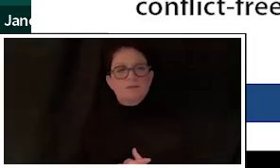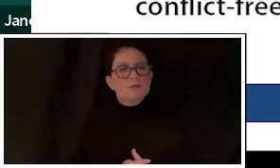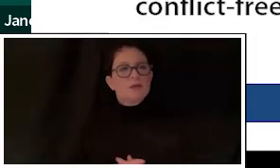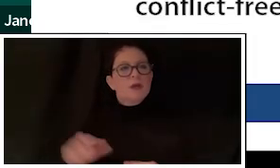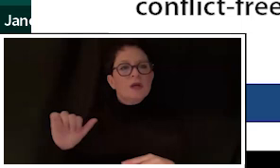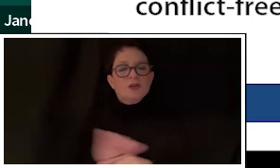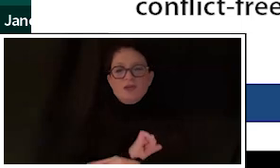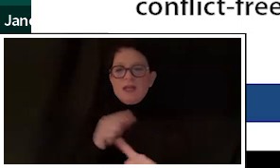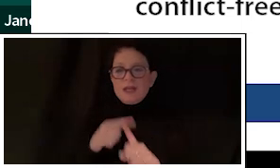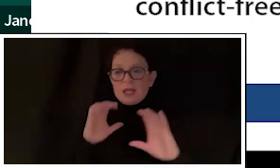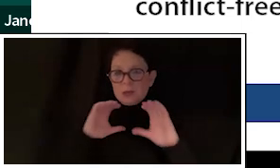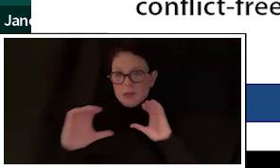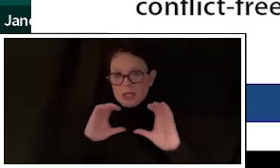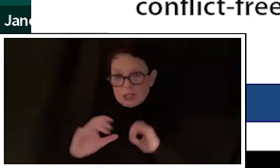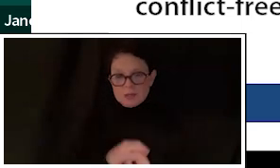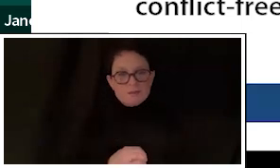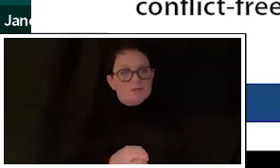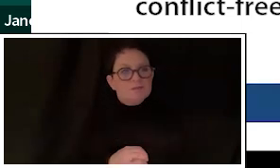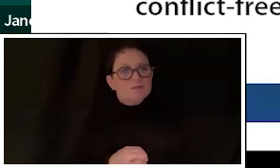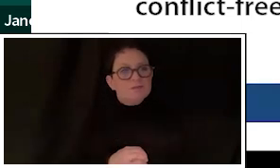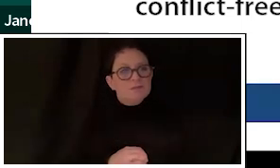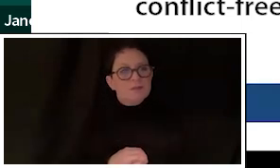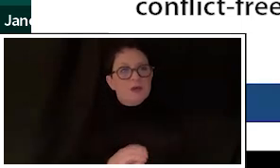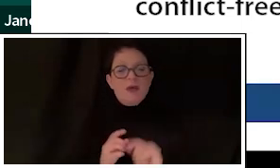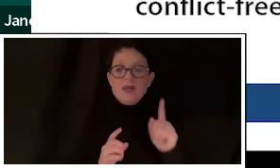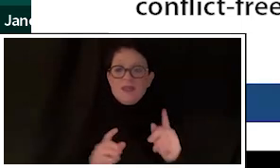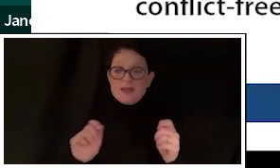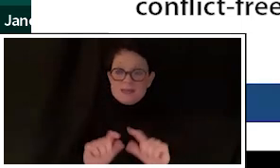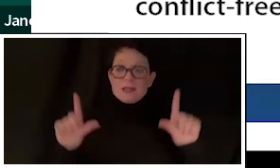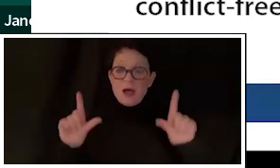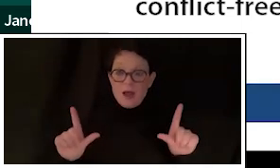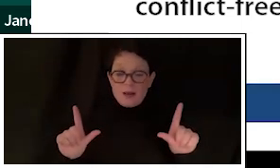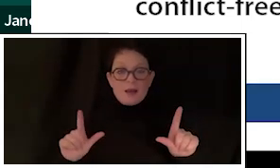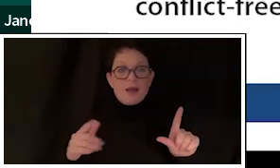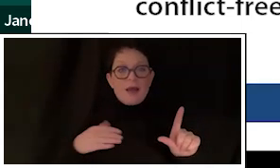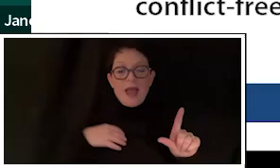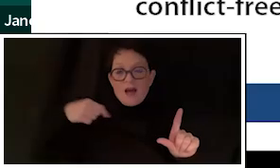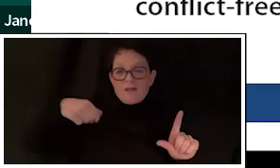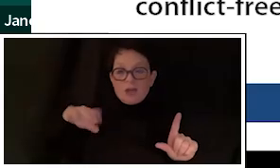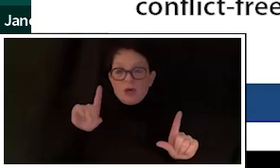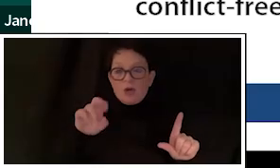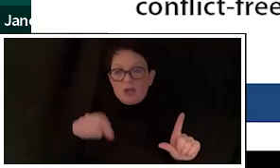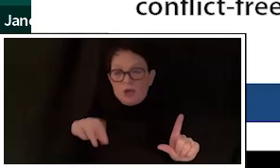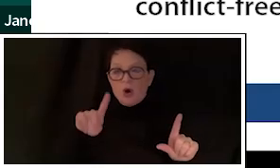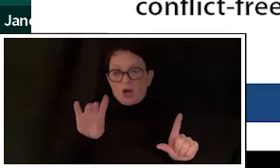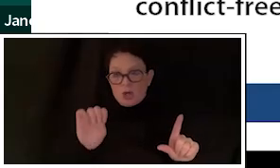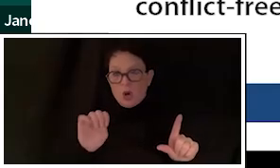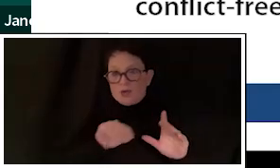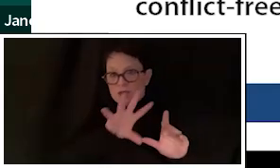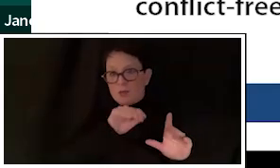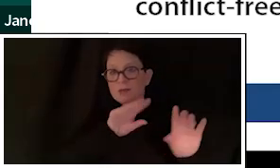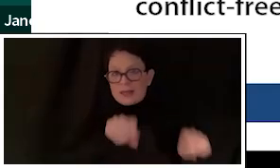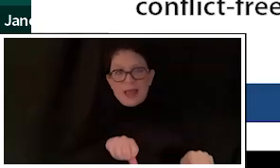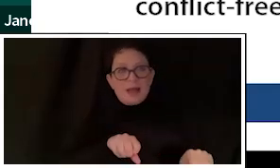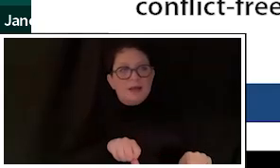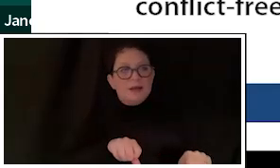Training and communication. On this slide, there's a QR code. It says